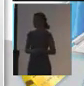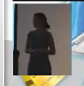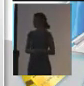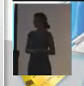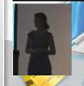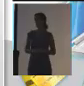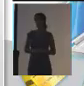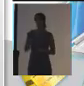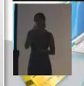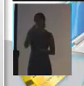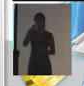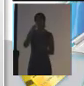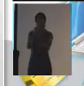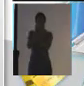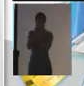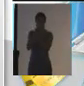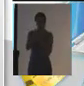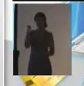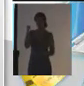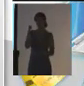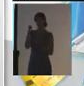environment, etc.